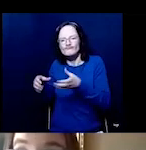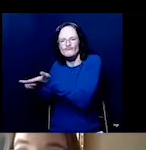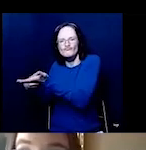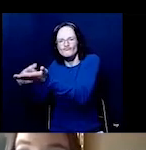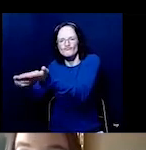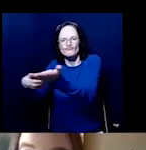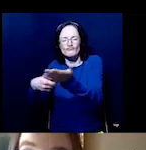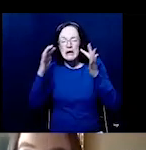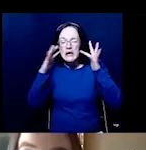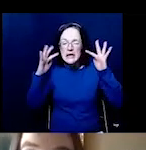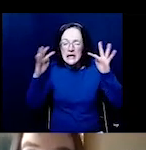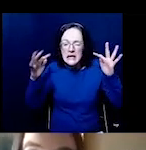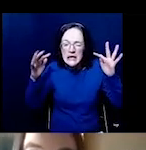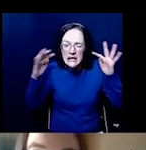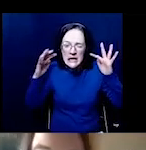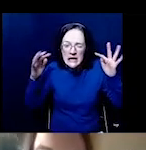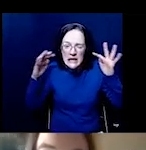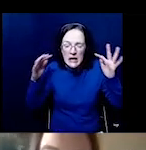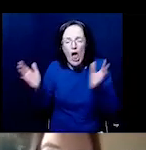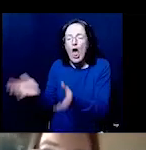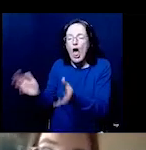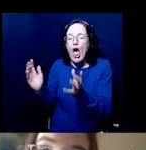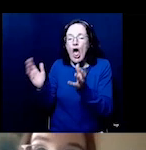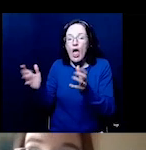Yeah, people who chat instead of actually working.